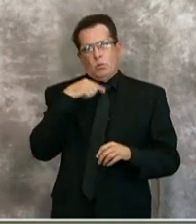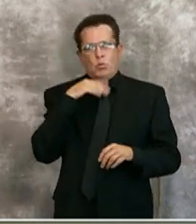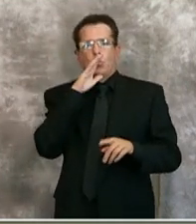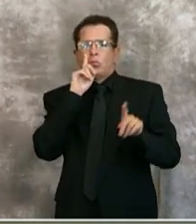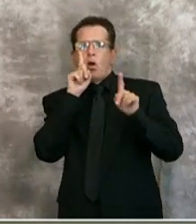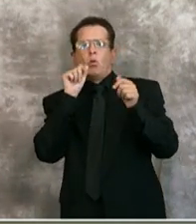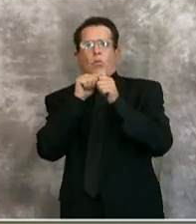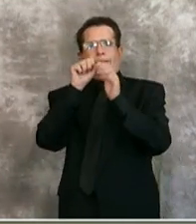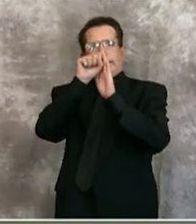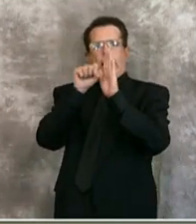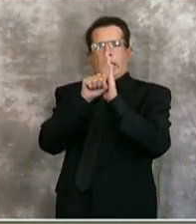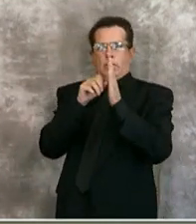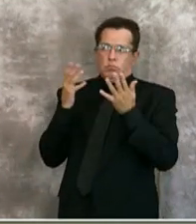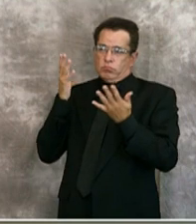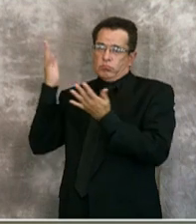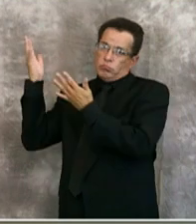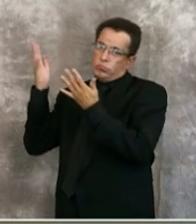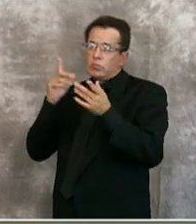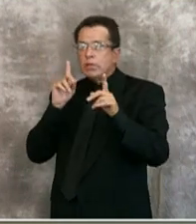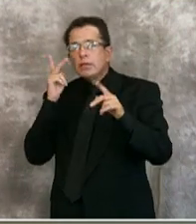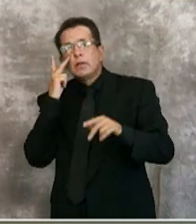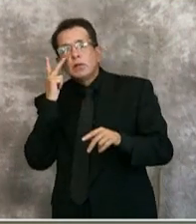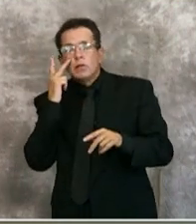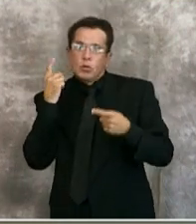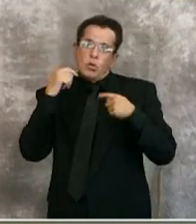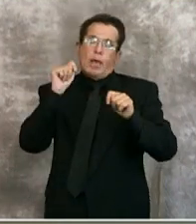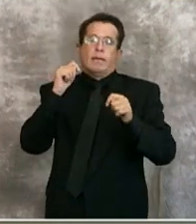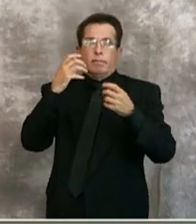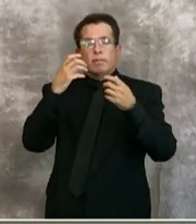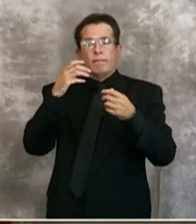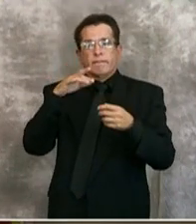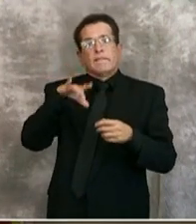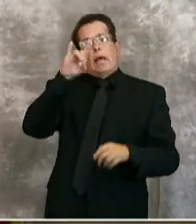and try and get their blessing to move forward.